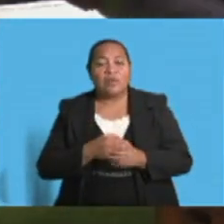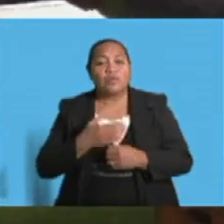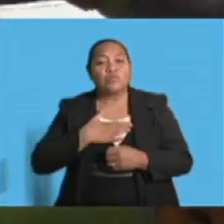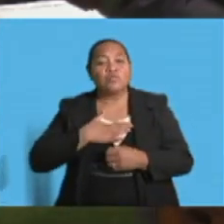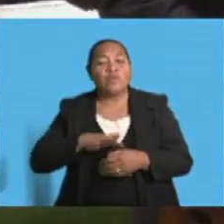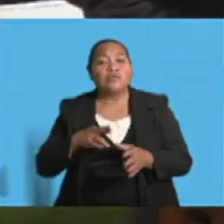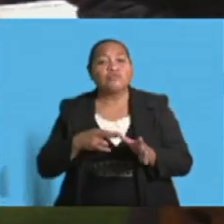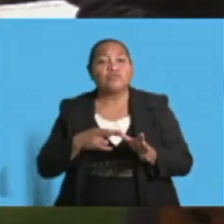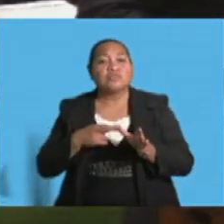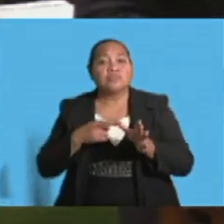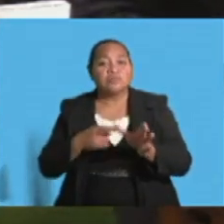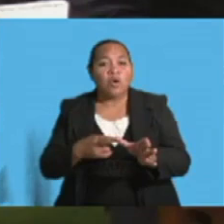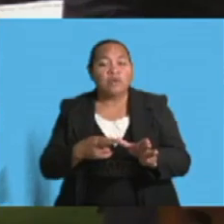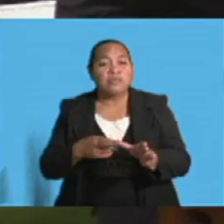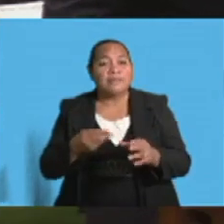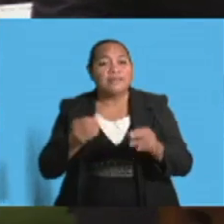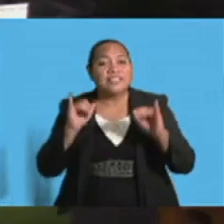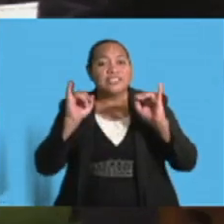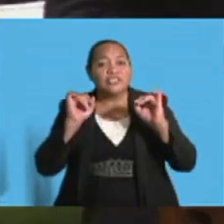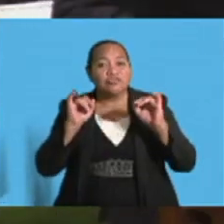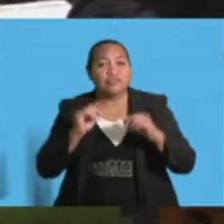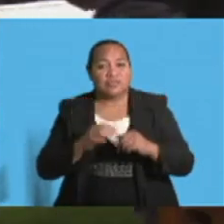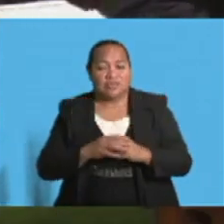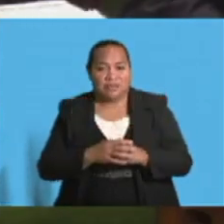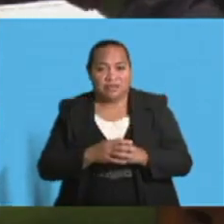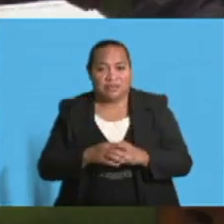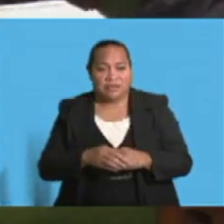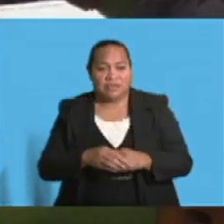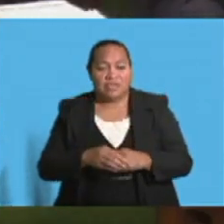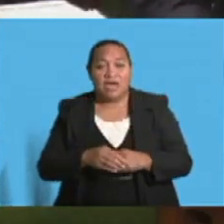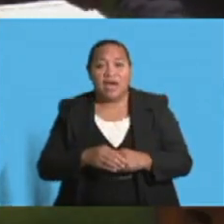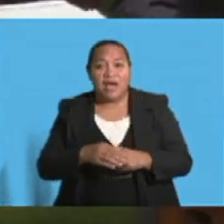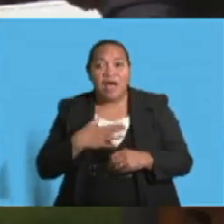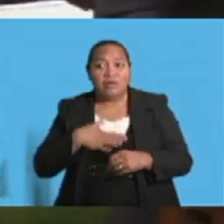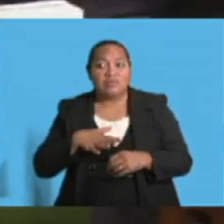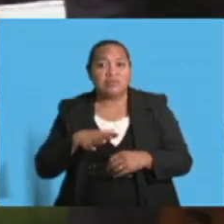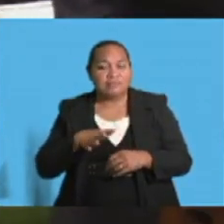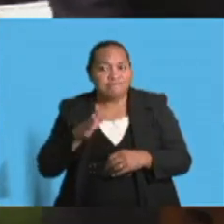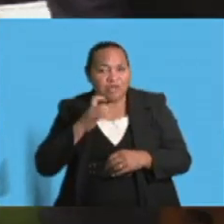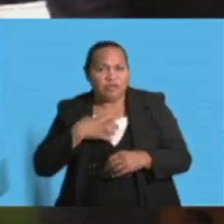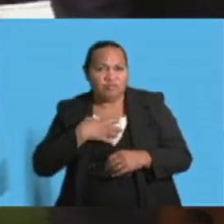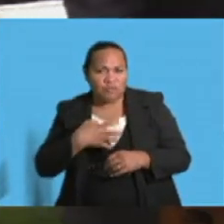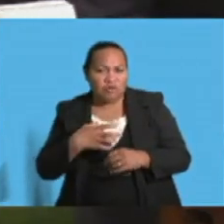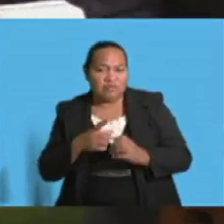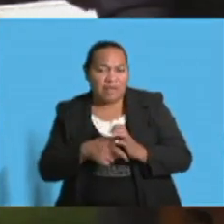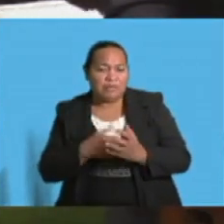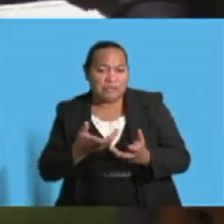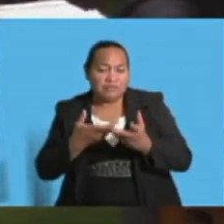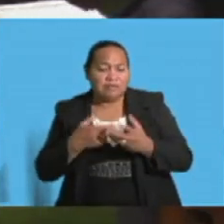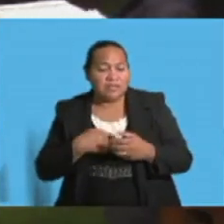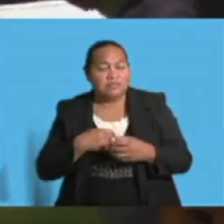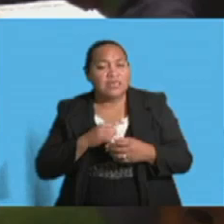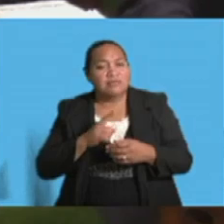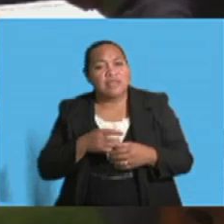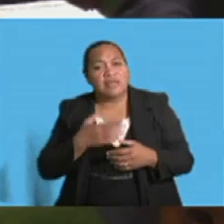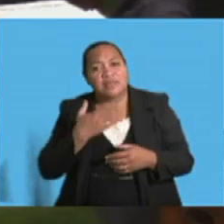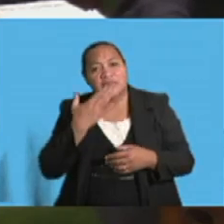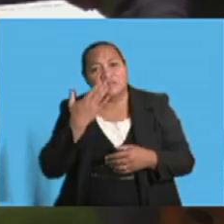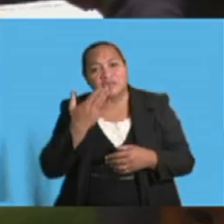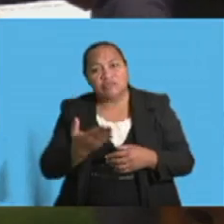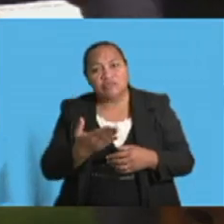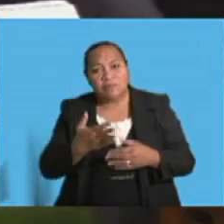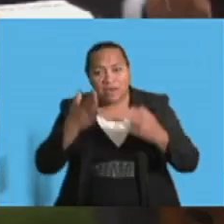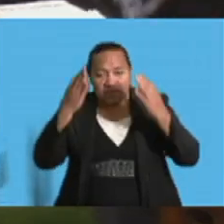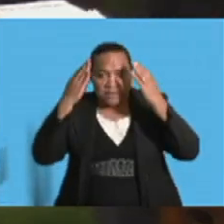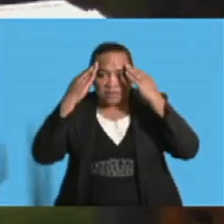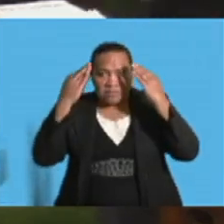to some of the issues, and I thank you for that. I would have probably prepared more notes if I knew I had a bit more time. But thank you, Madam Speaker, for that. Madam Speaker, I'd